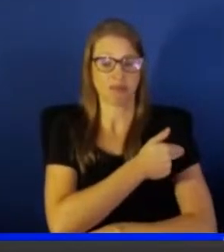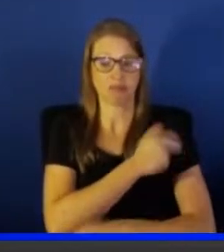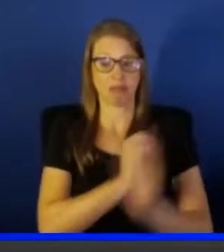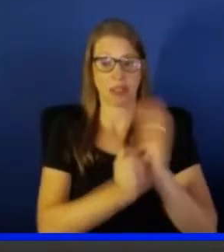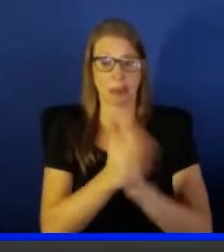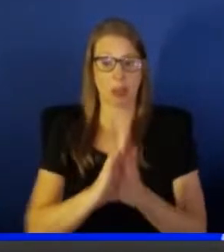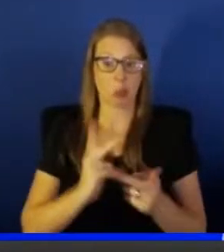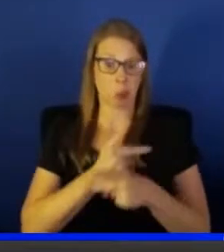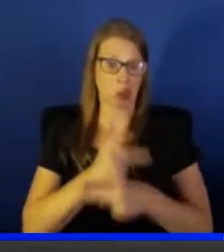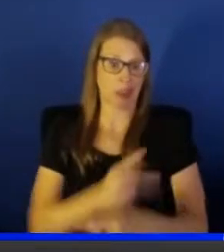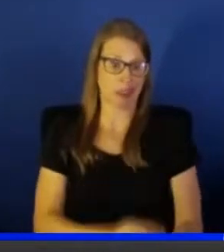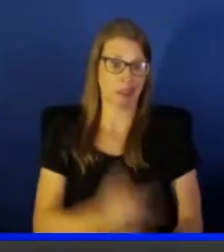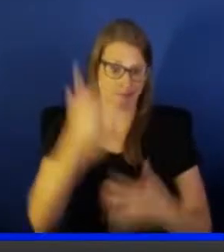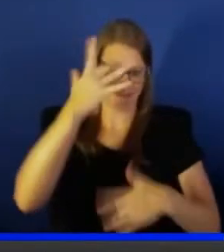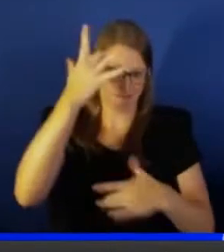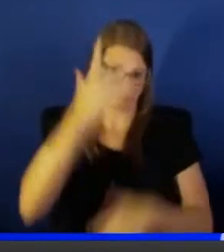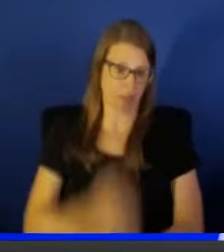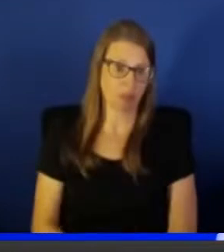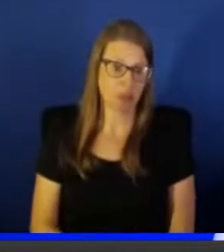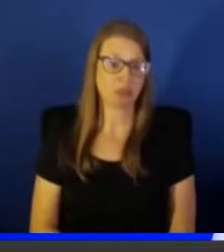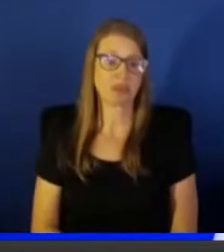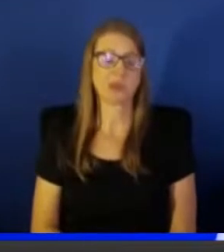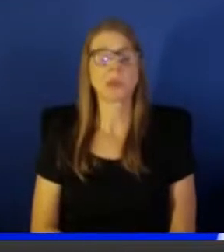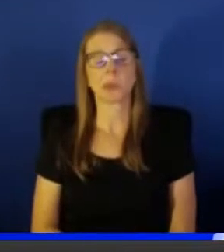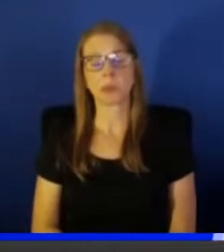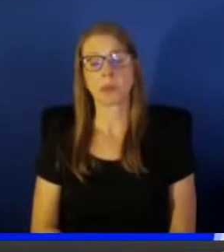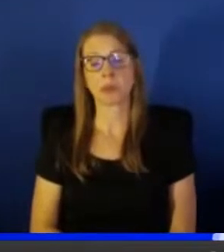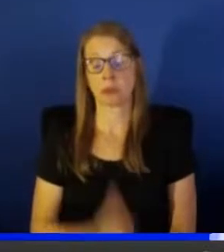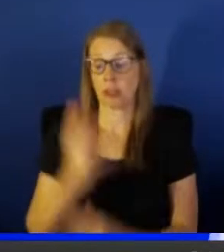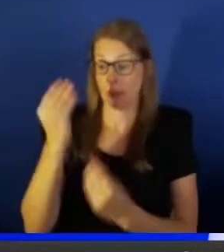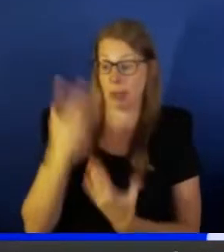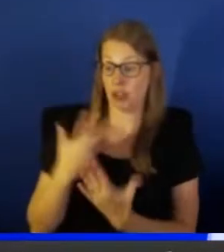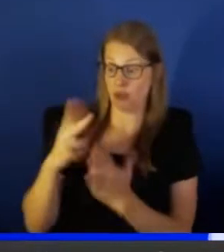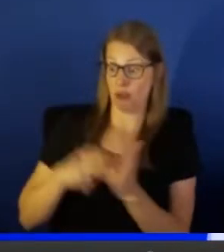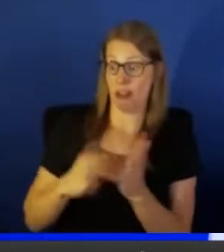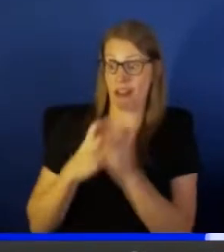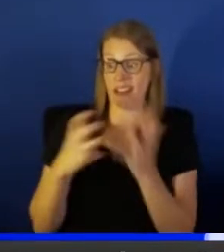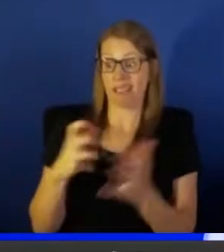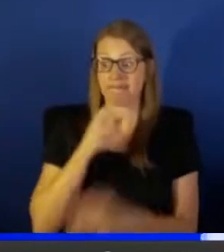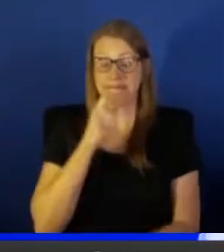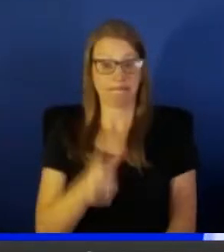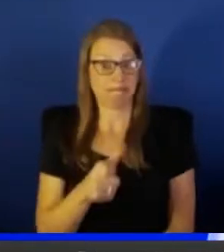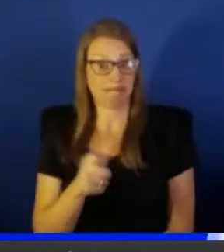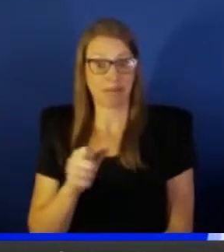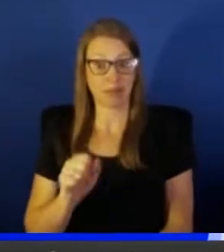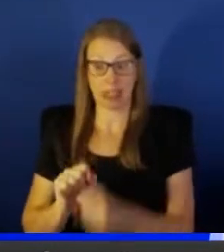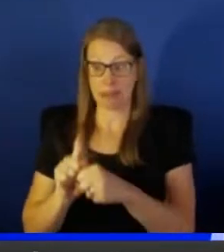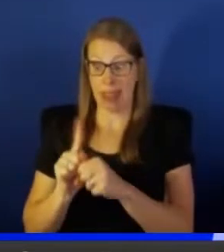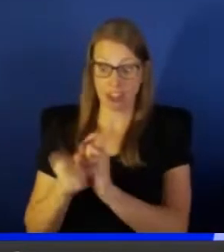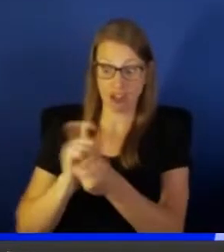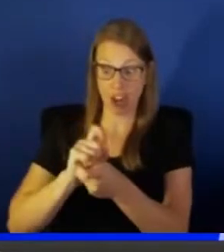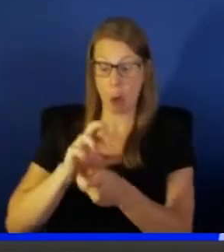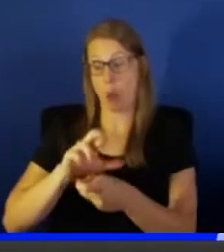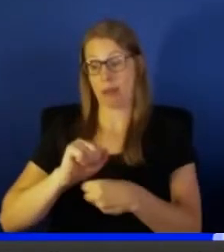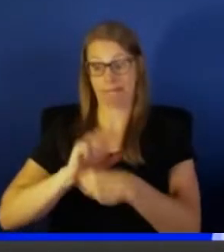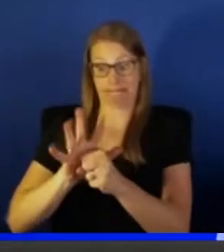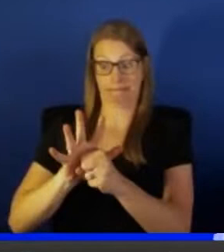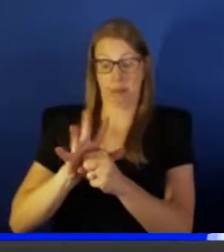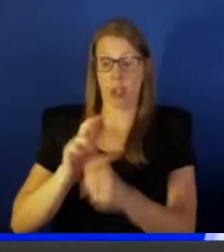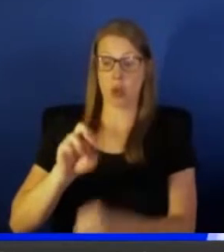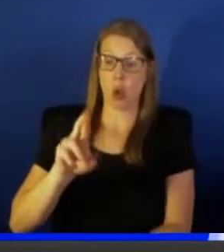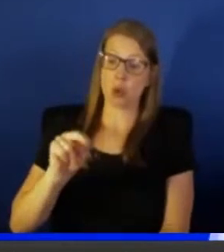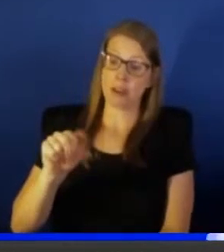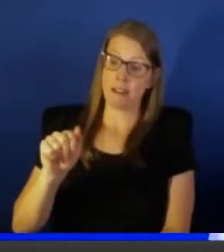seen a lot of information that tells us that the spike is changing or coronavirus is changing in some